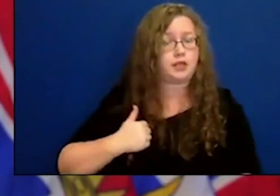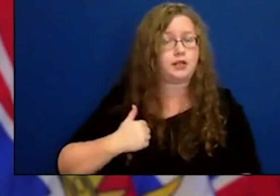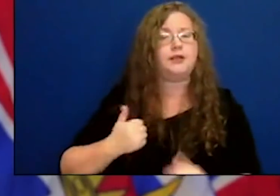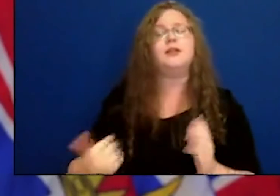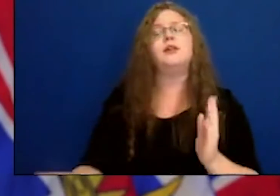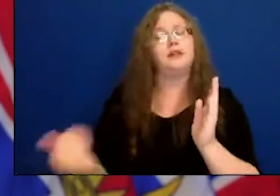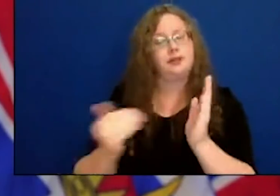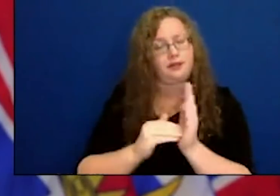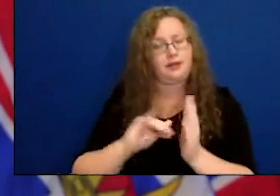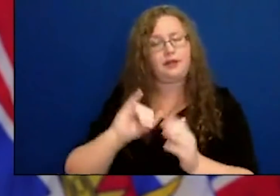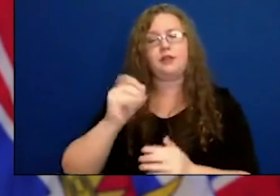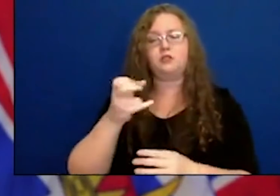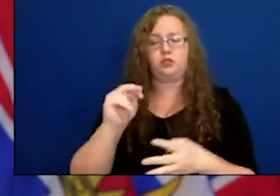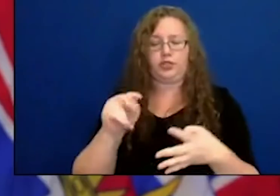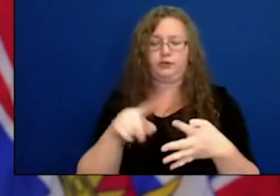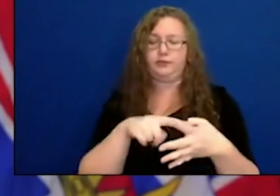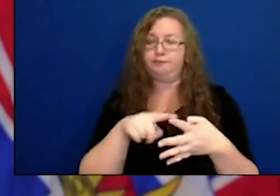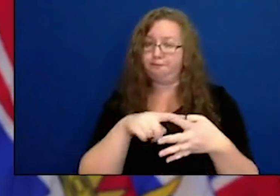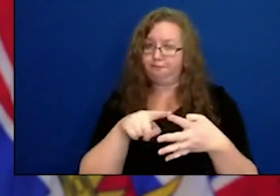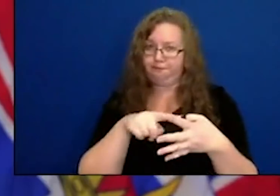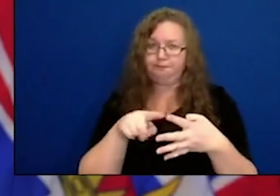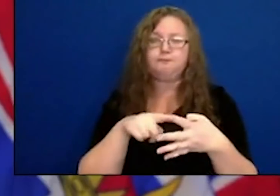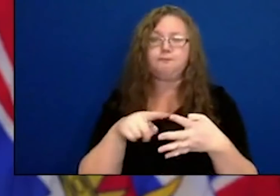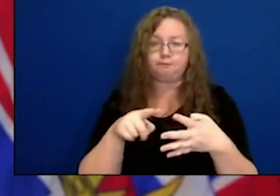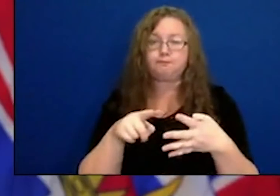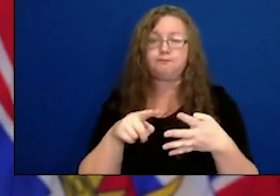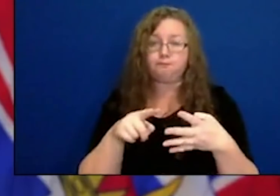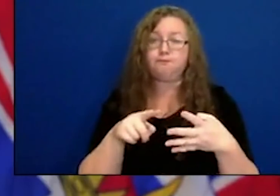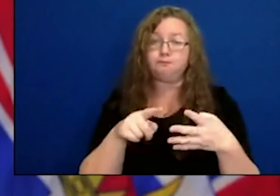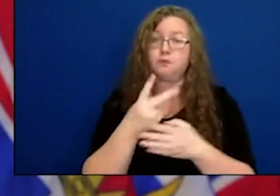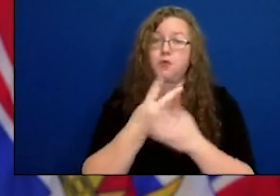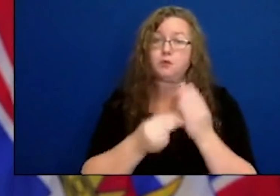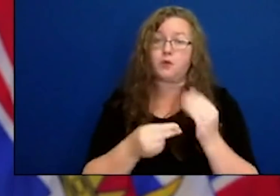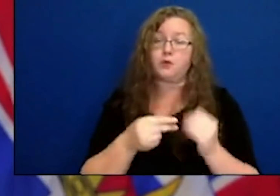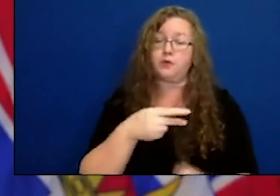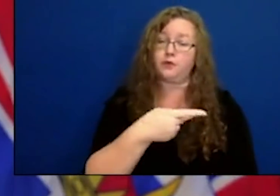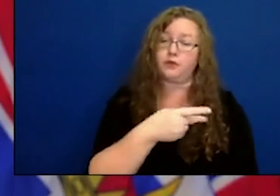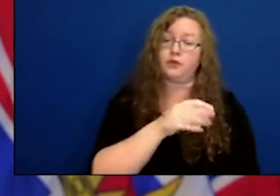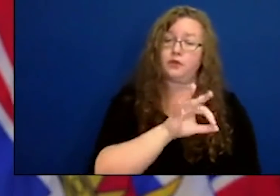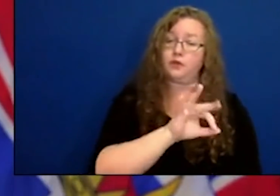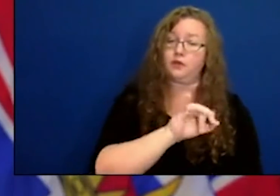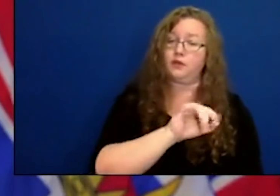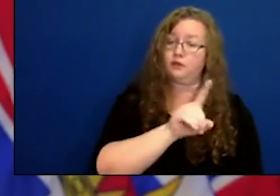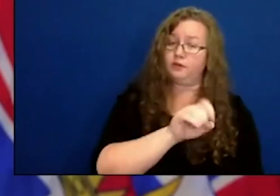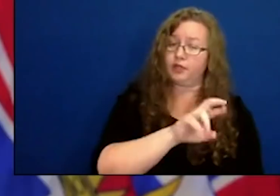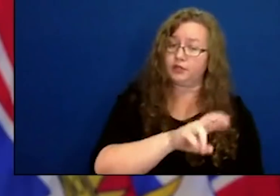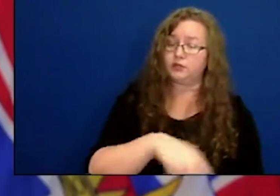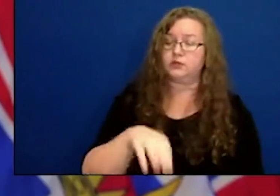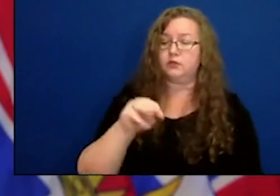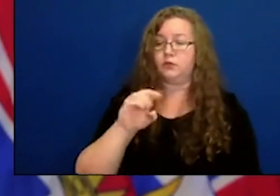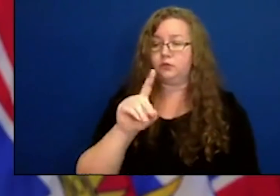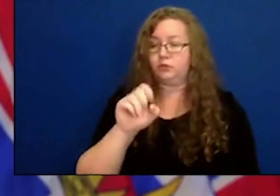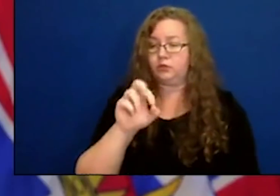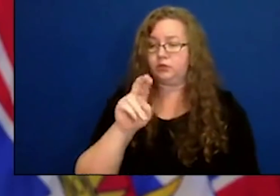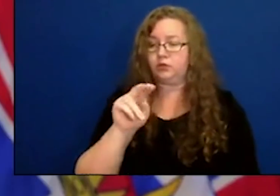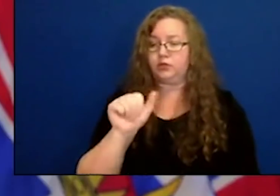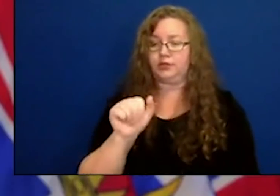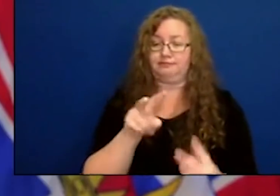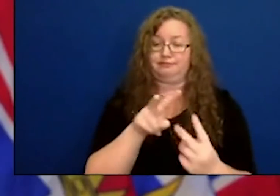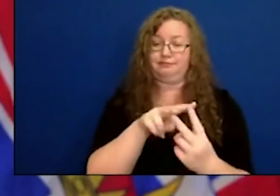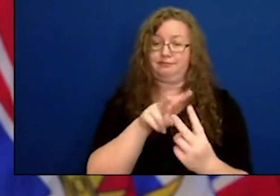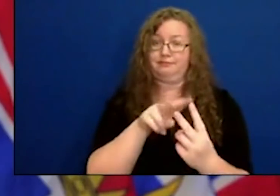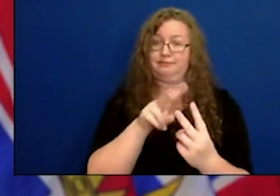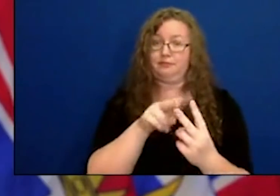of January to be ready for that vaccine for both products. But they're likely to be the only ones that we'll